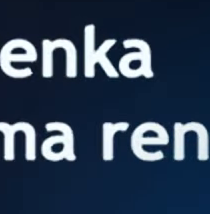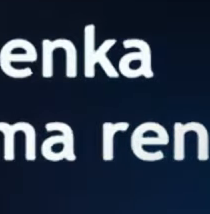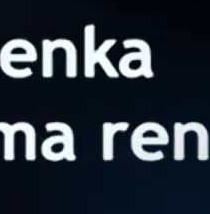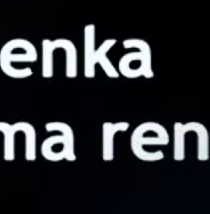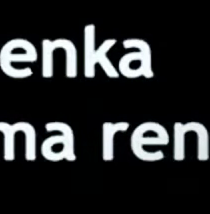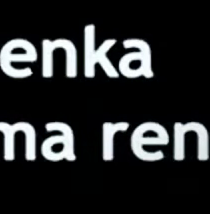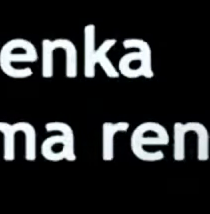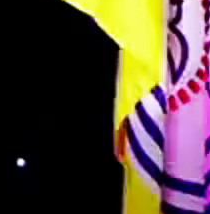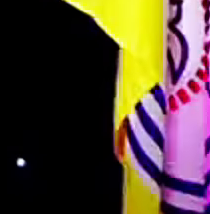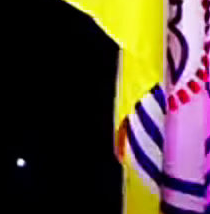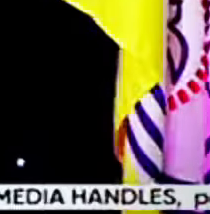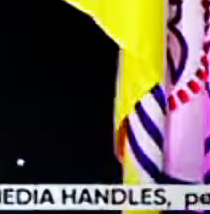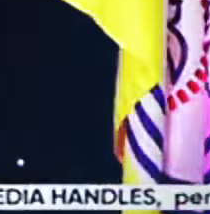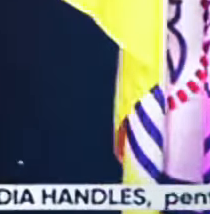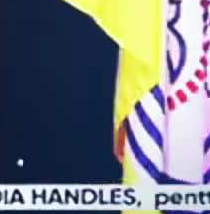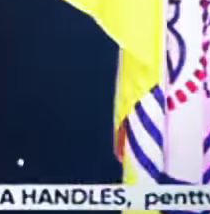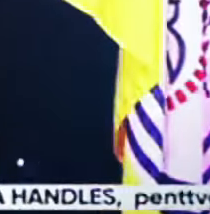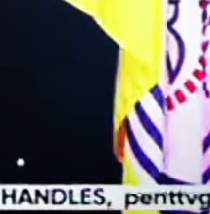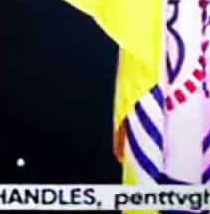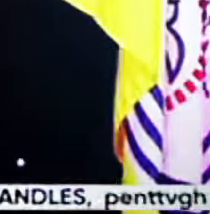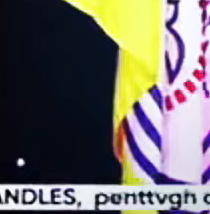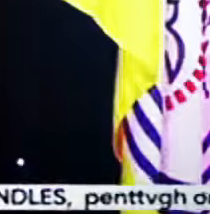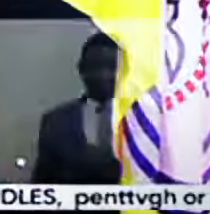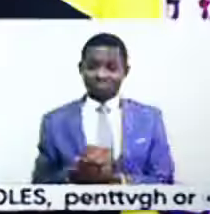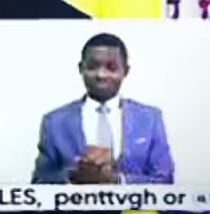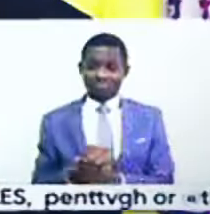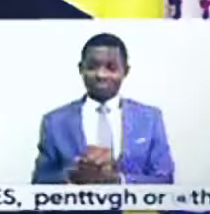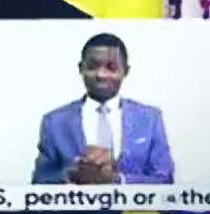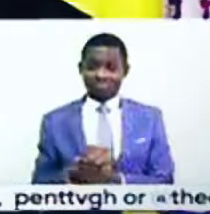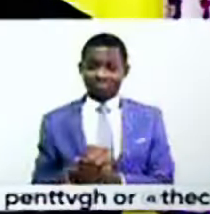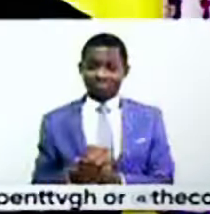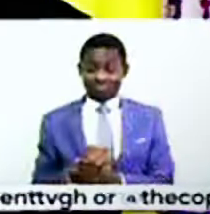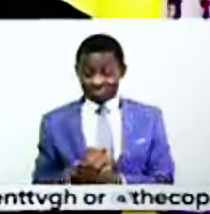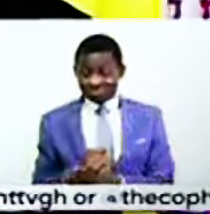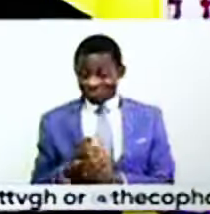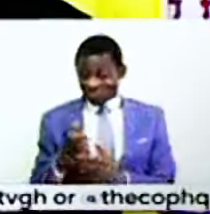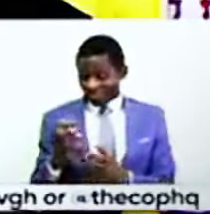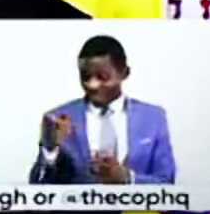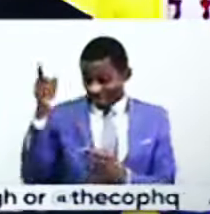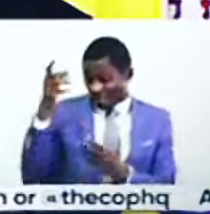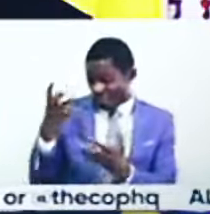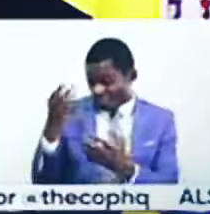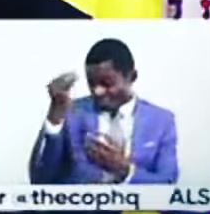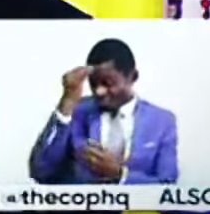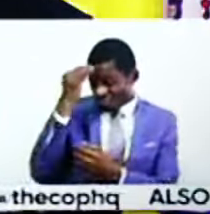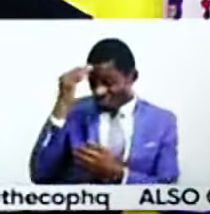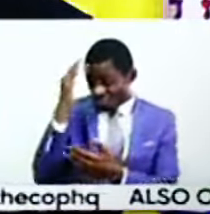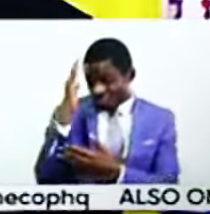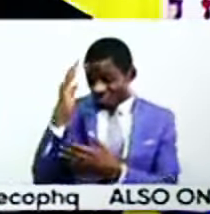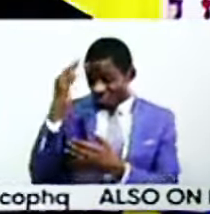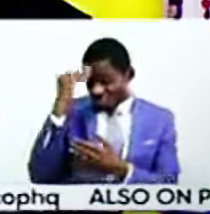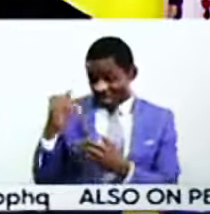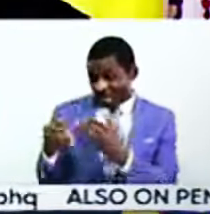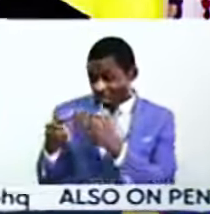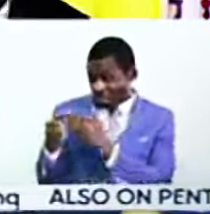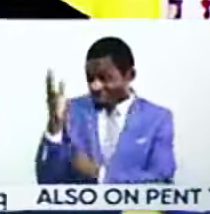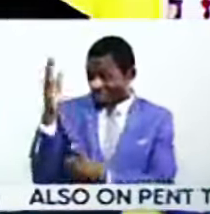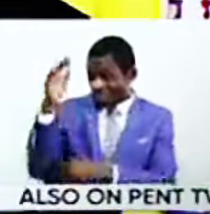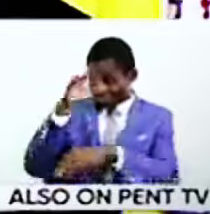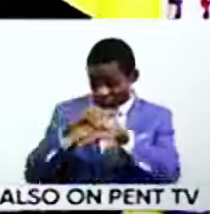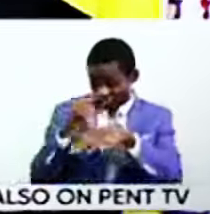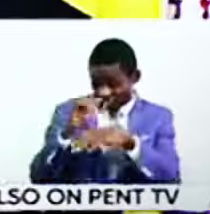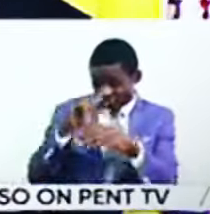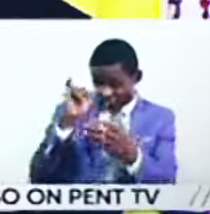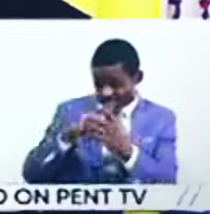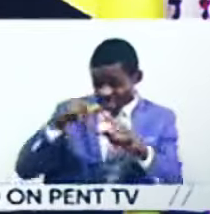Look at that man. I want you to know why God is calling these people righteous. They have